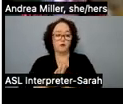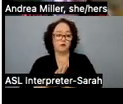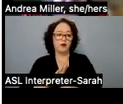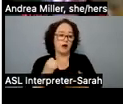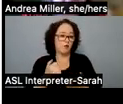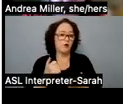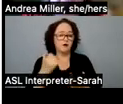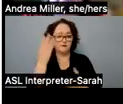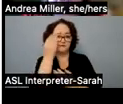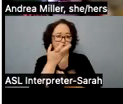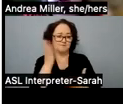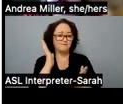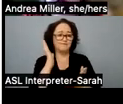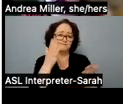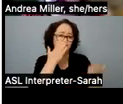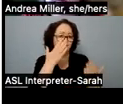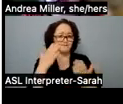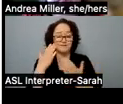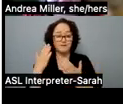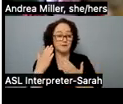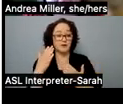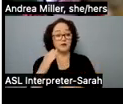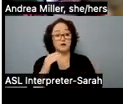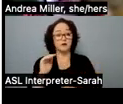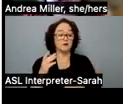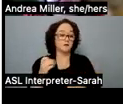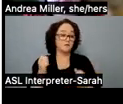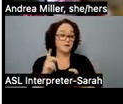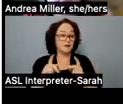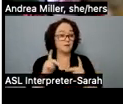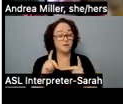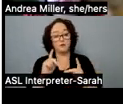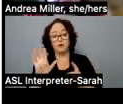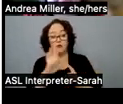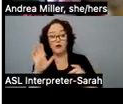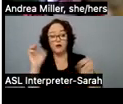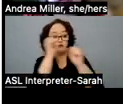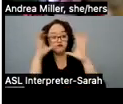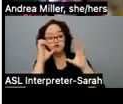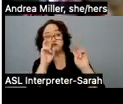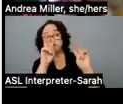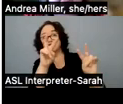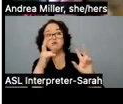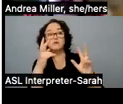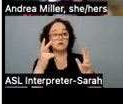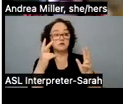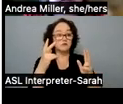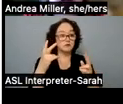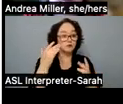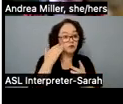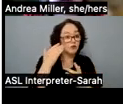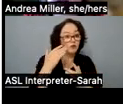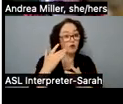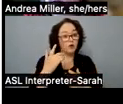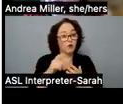wouldn't have been possible without the vision of a lot of people looking at what is needed in our state